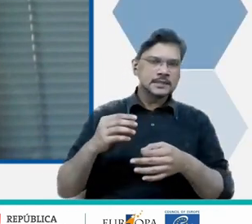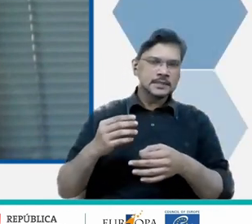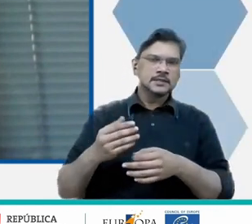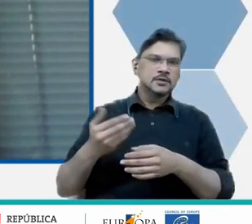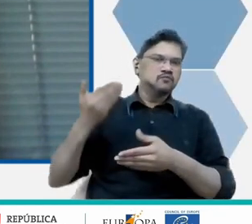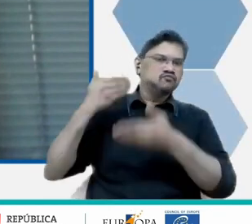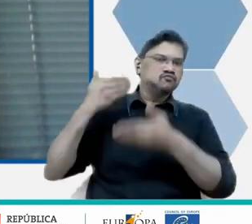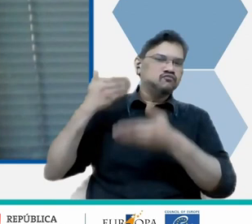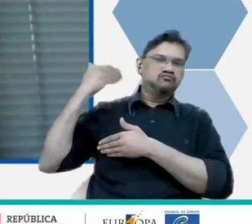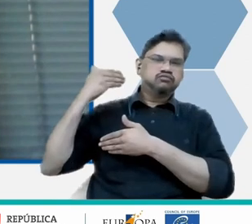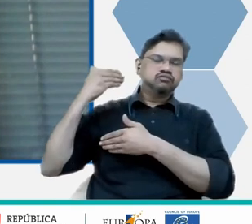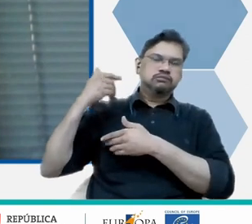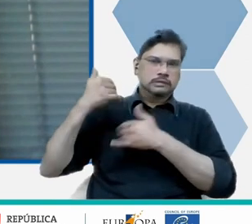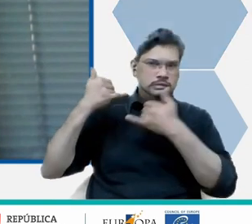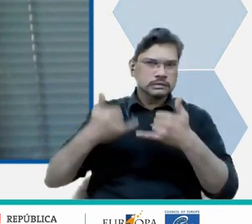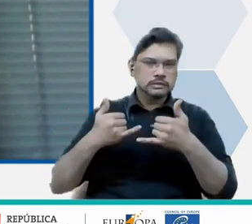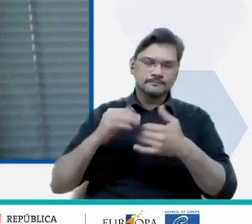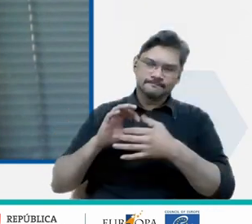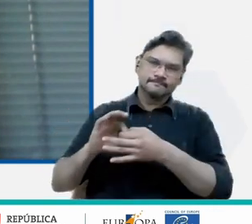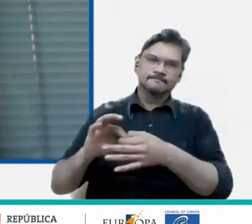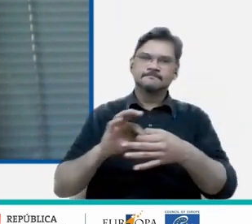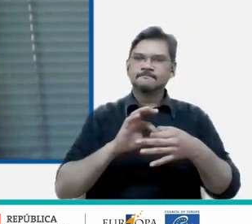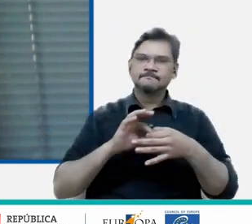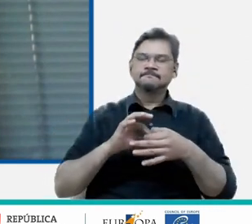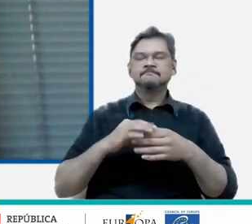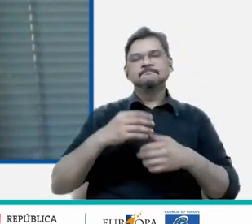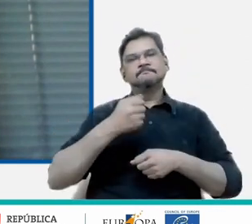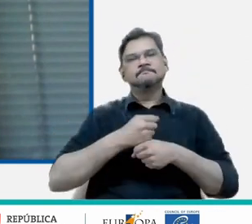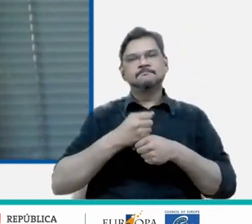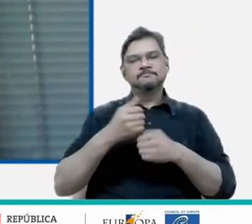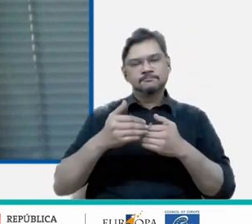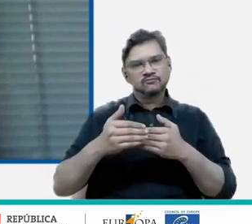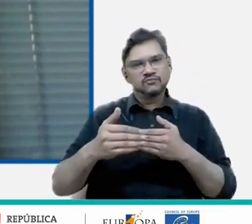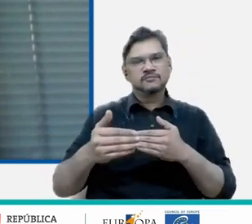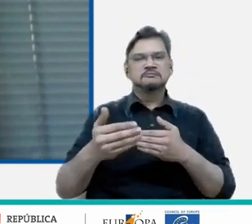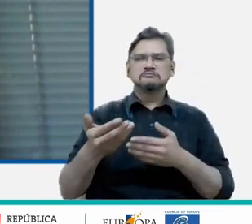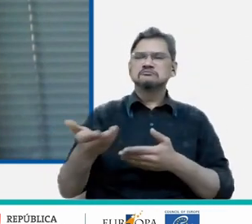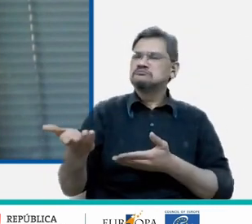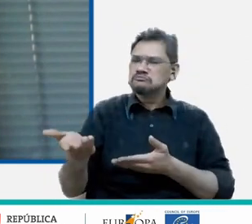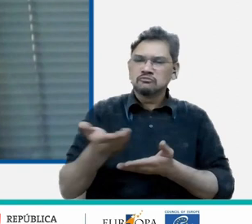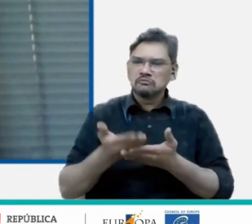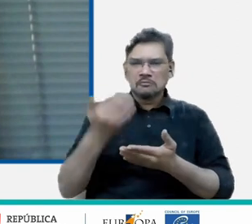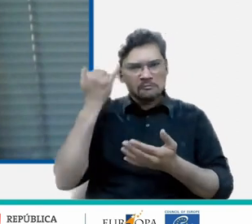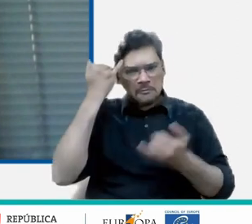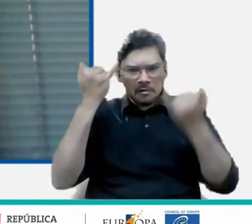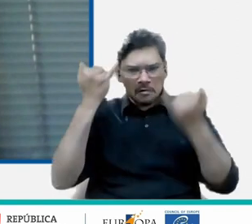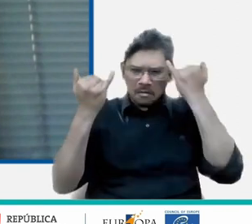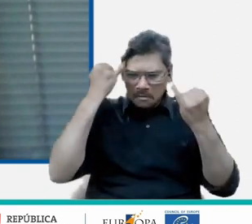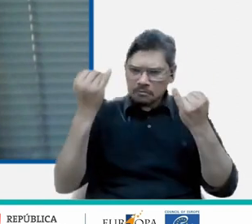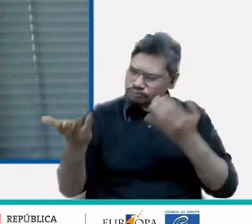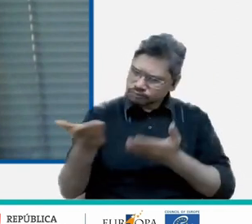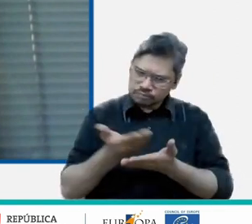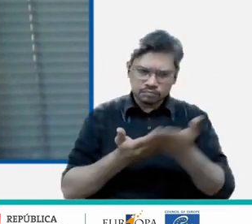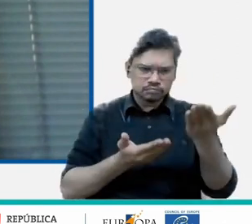implement whatever improvement proposals or things that we found that maybe needed to be readjusted or needed